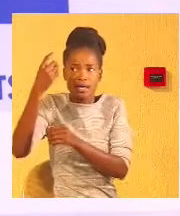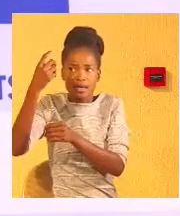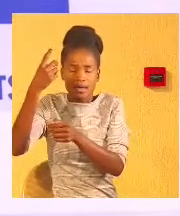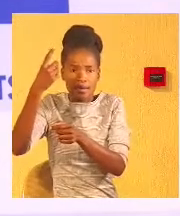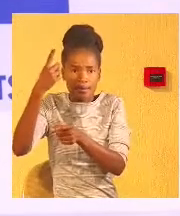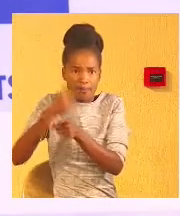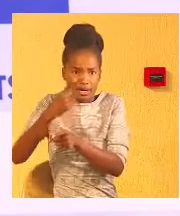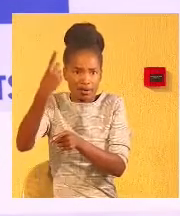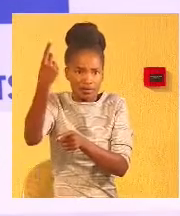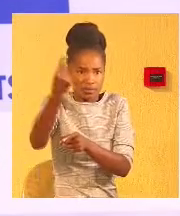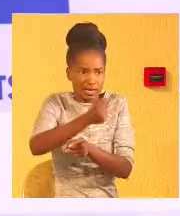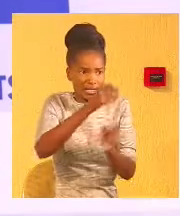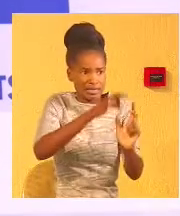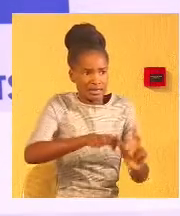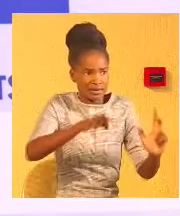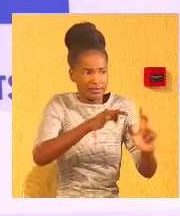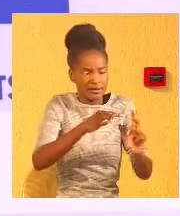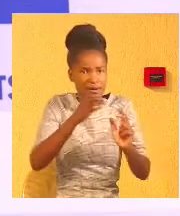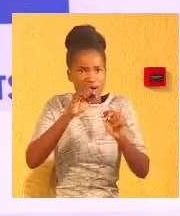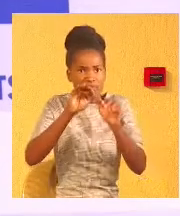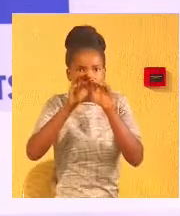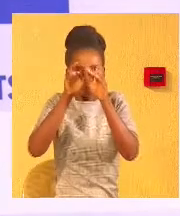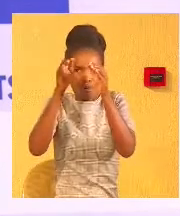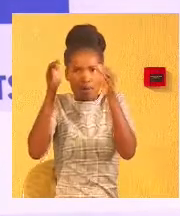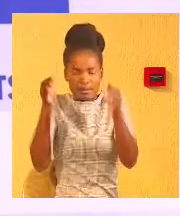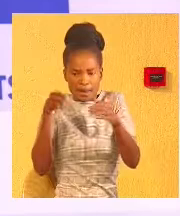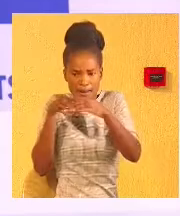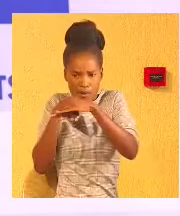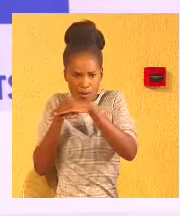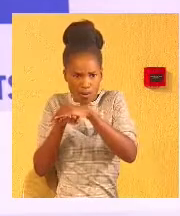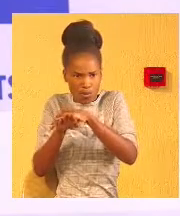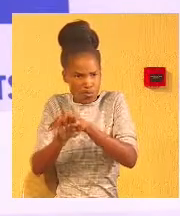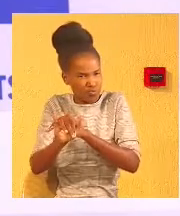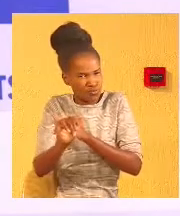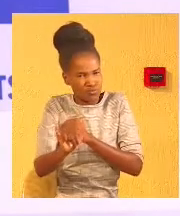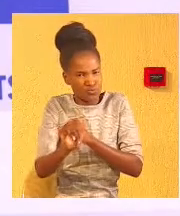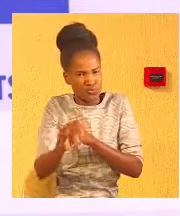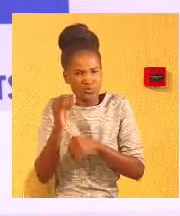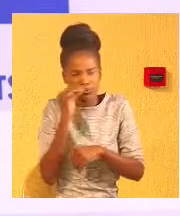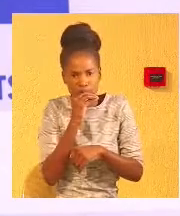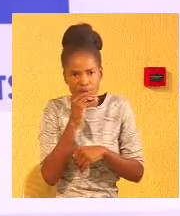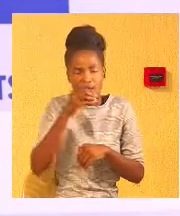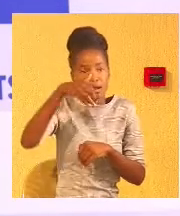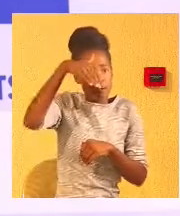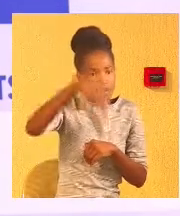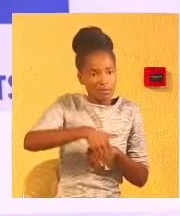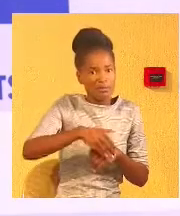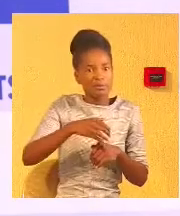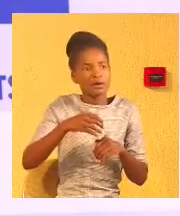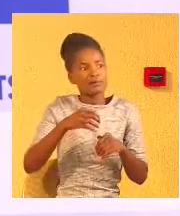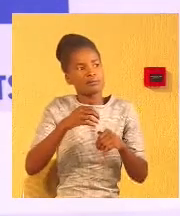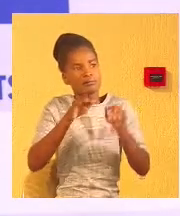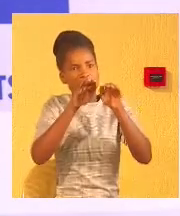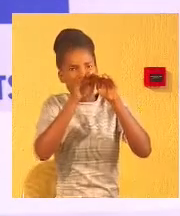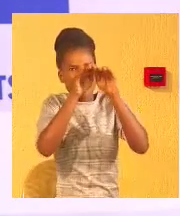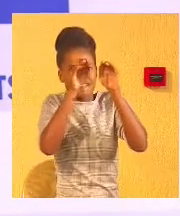farmers to store for later use where there's a problem. Now, my question is, do we have silos, any plan